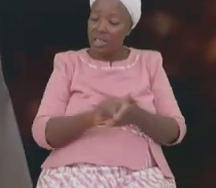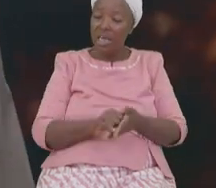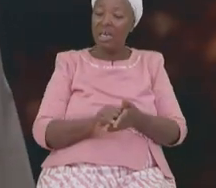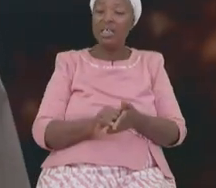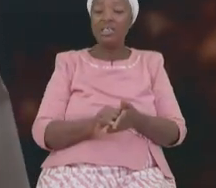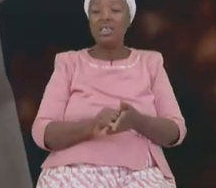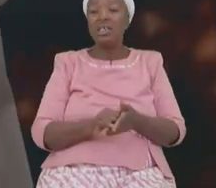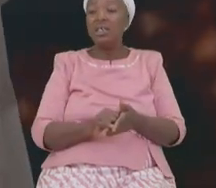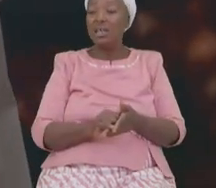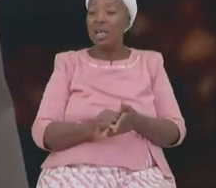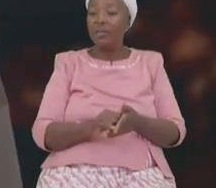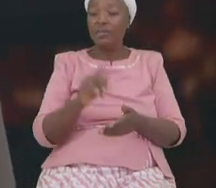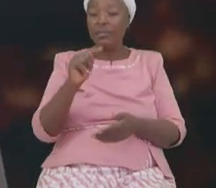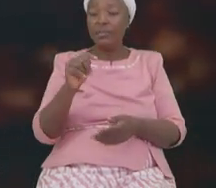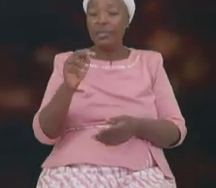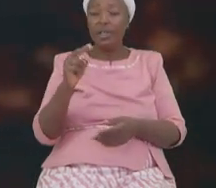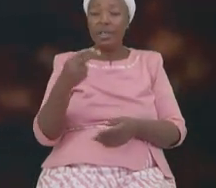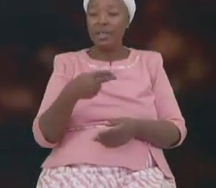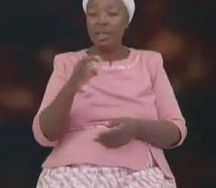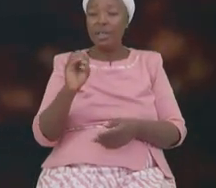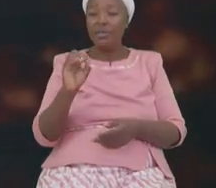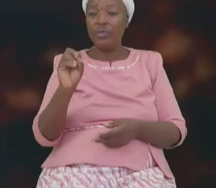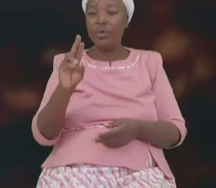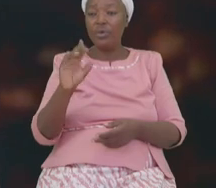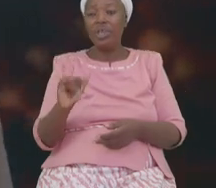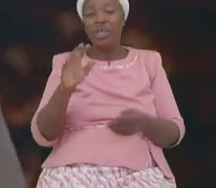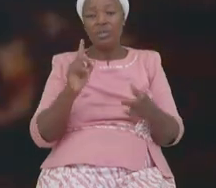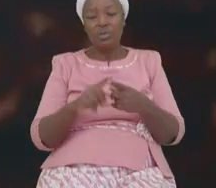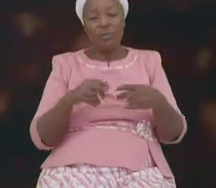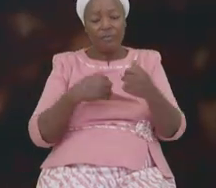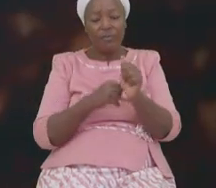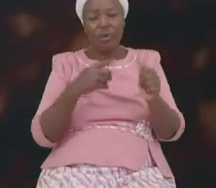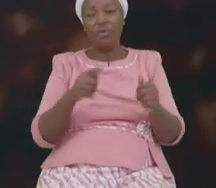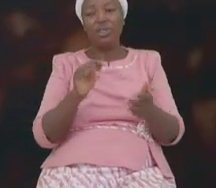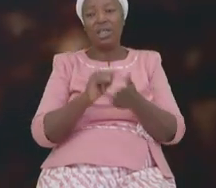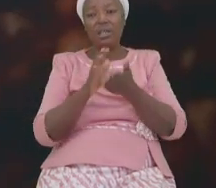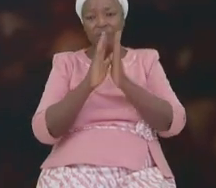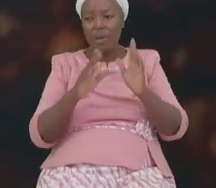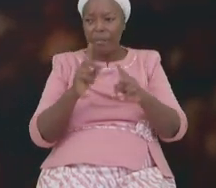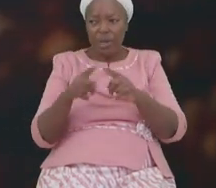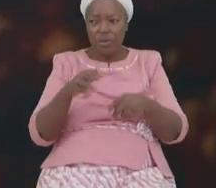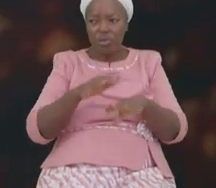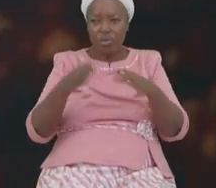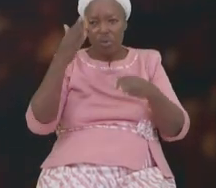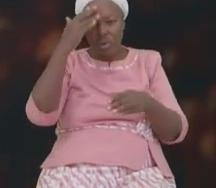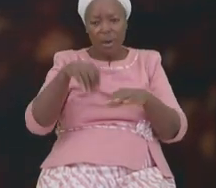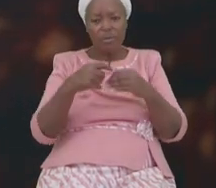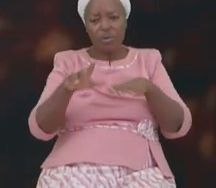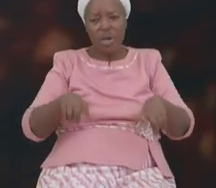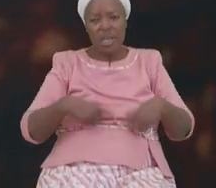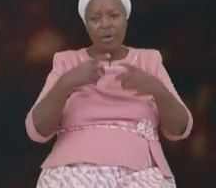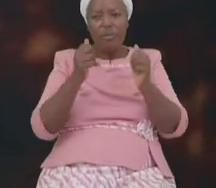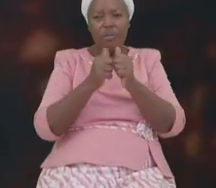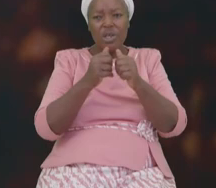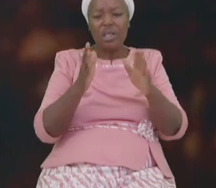following God, you are not following the Bible, you don't know how to let the action go. You must have reaction.